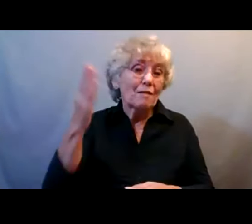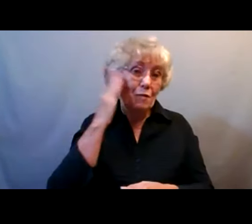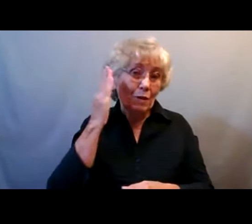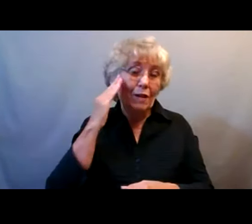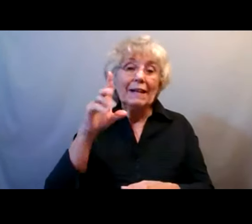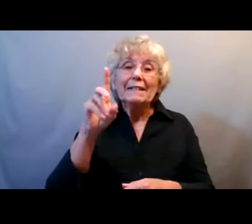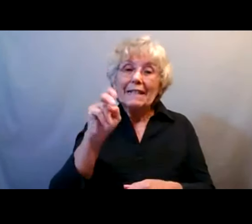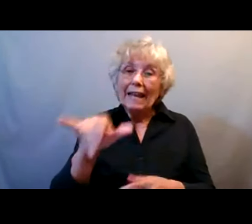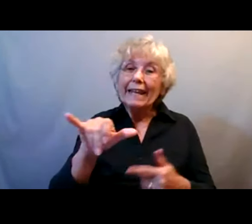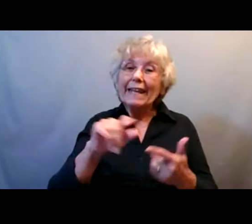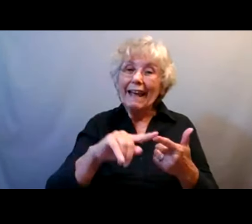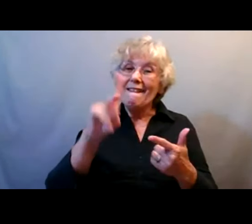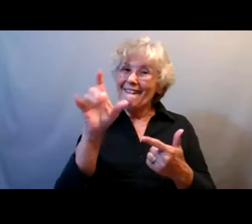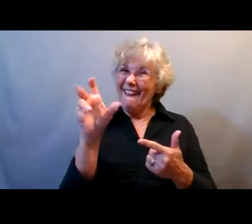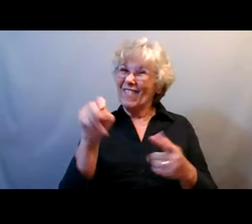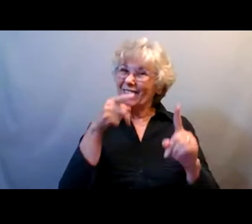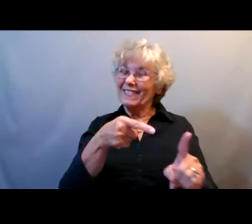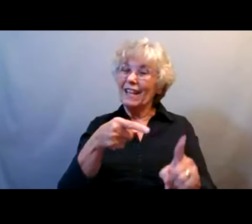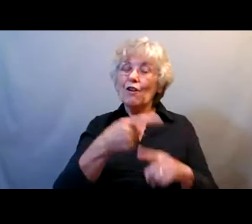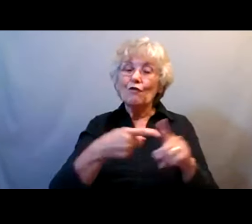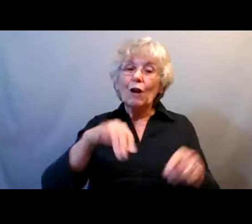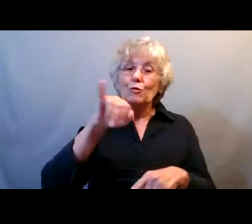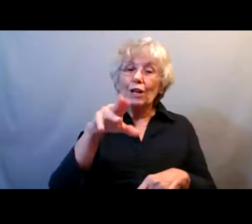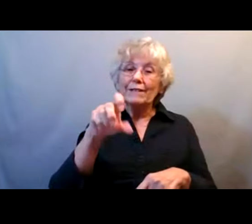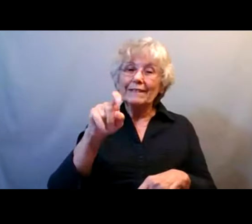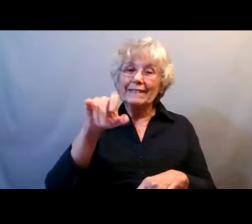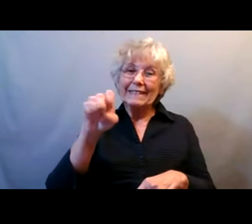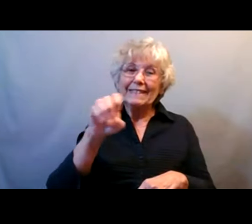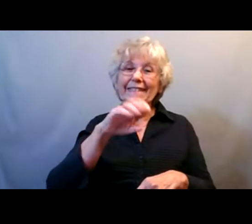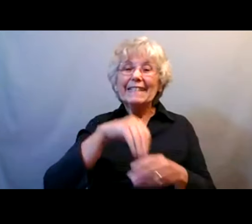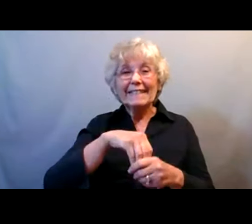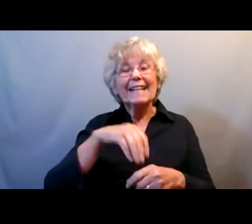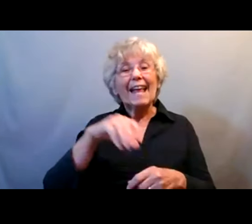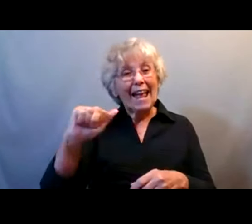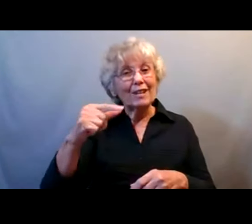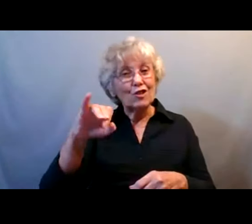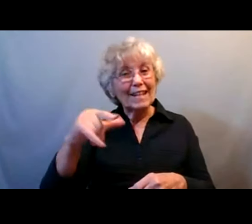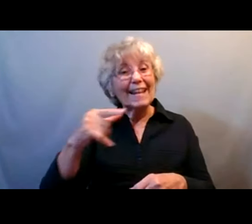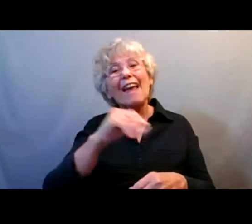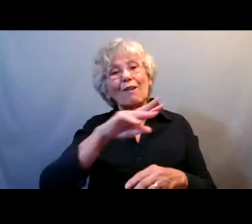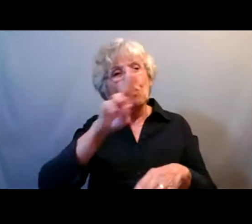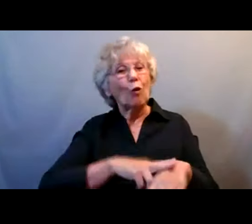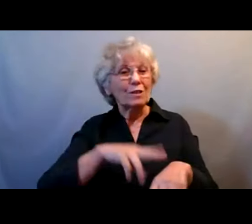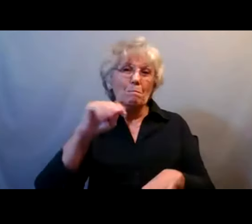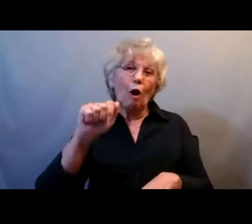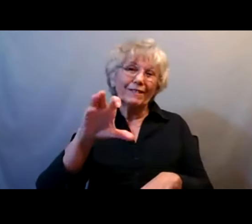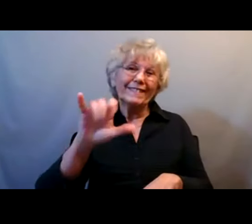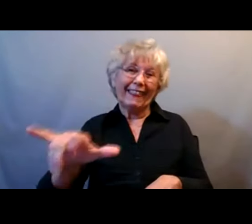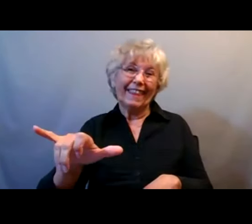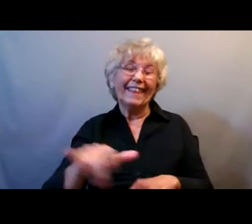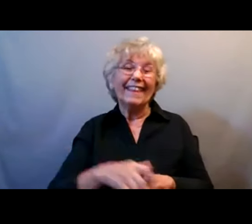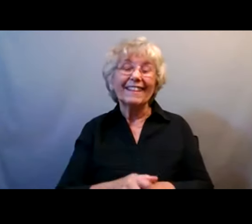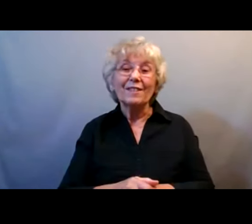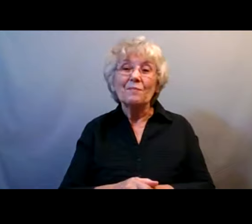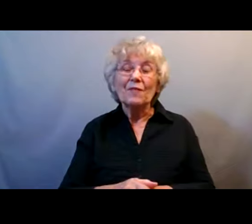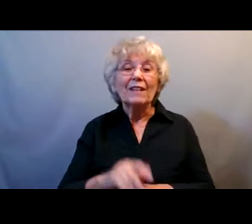and Kevin in particular, from Justice and Aging. So great to see you. And then, of course, Marcy, who